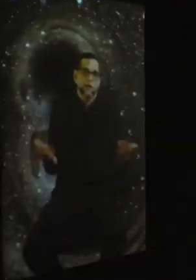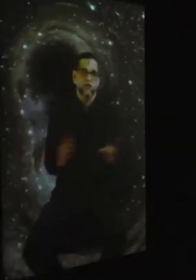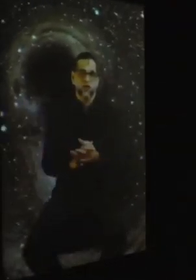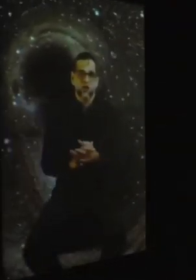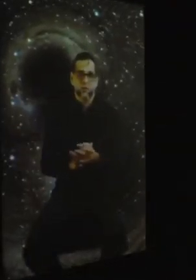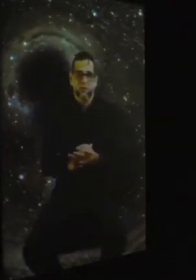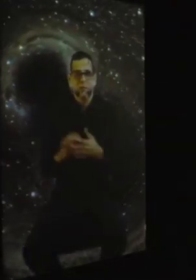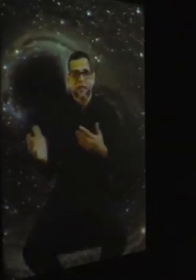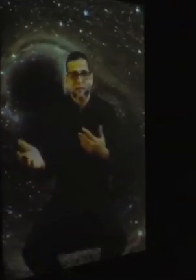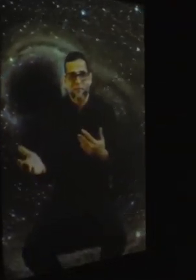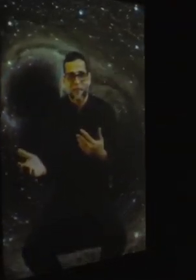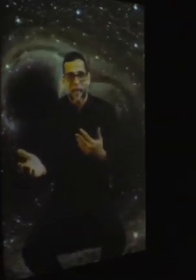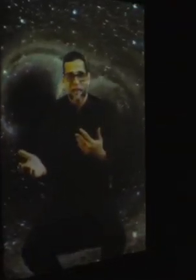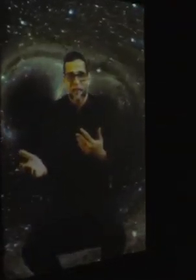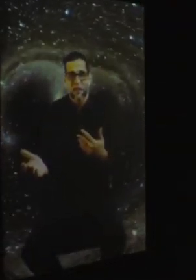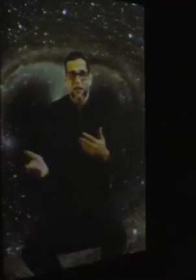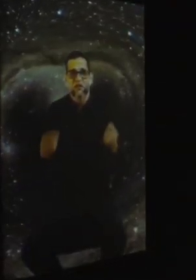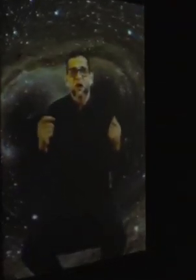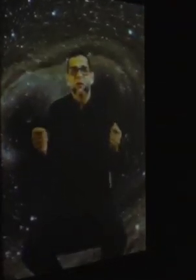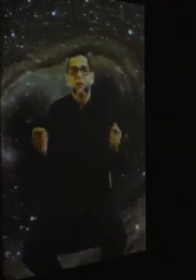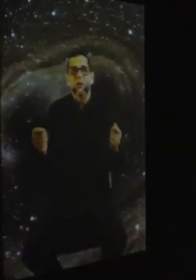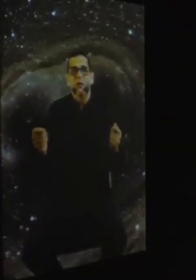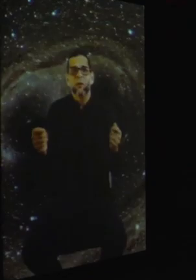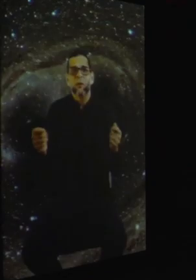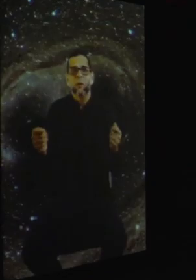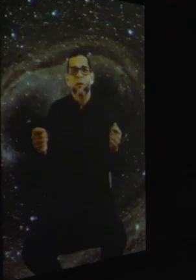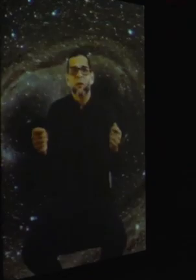not sure, but it made them sad. So I wanted to